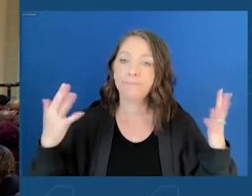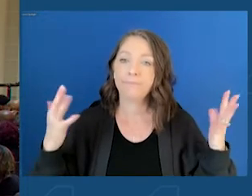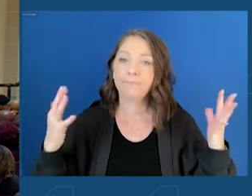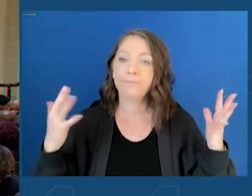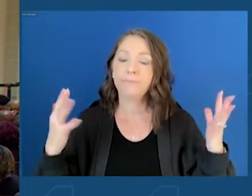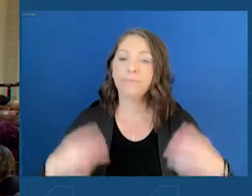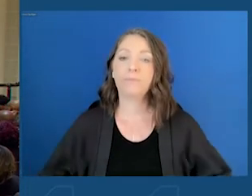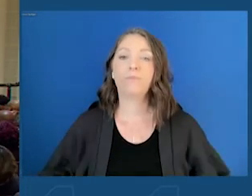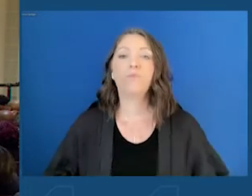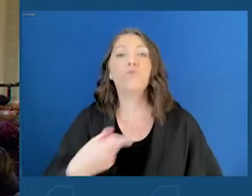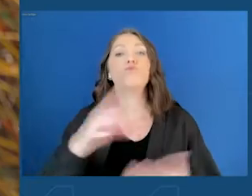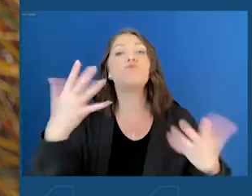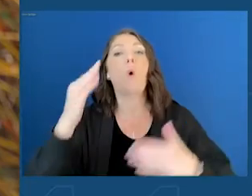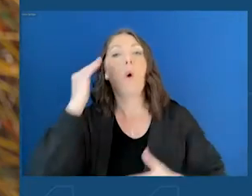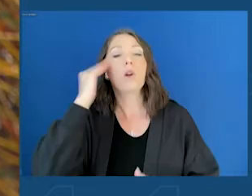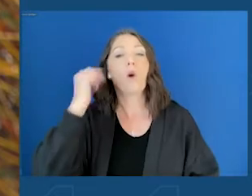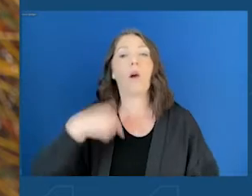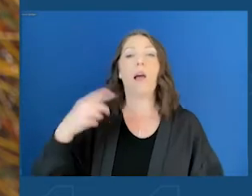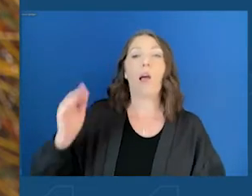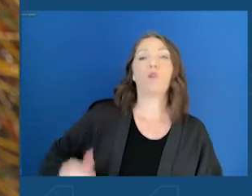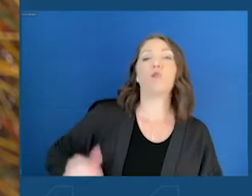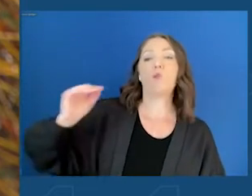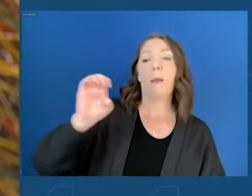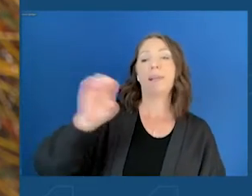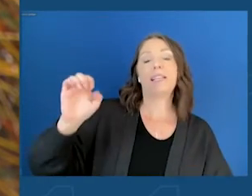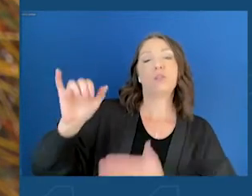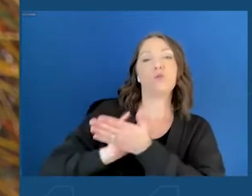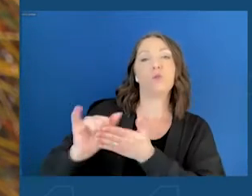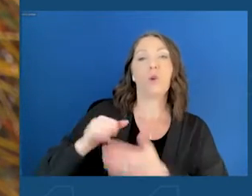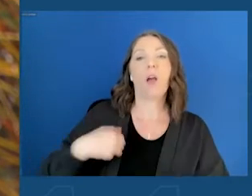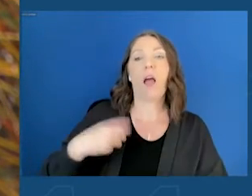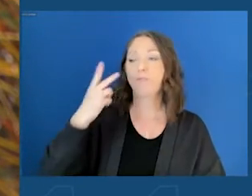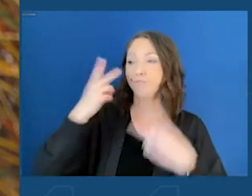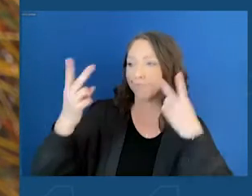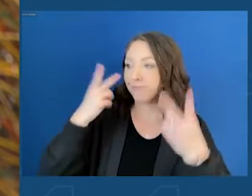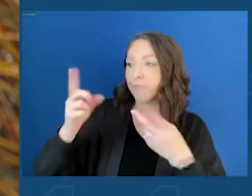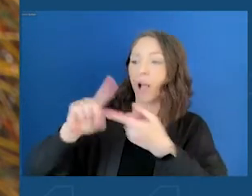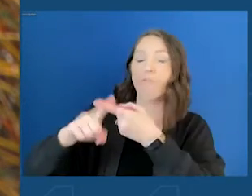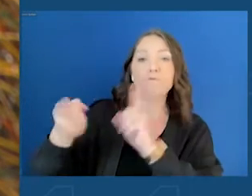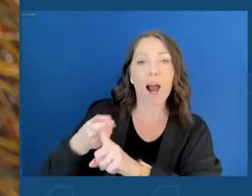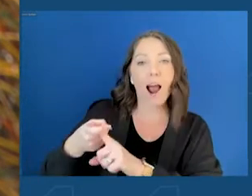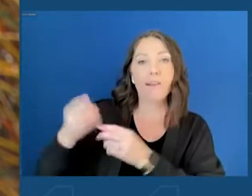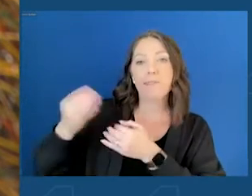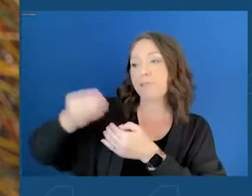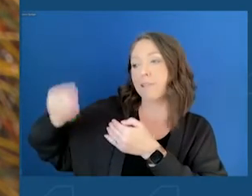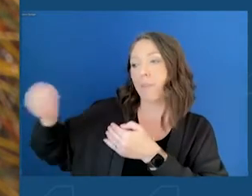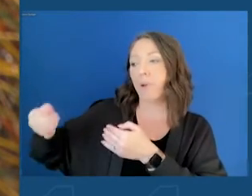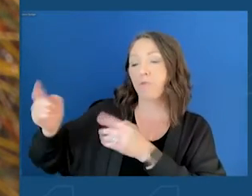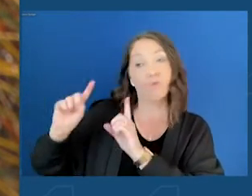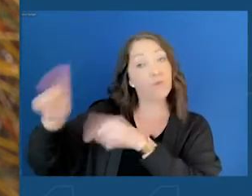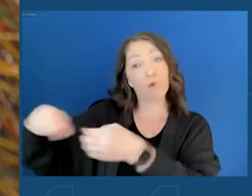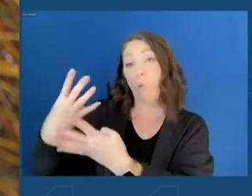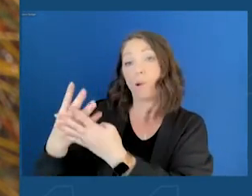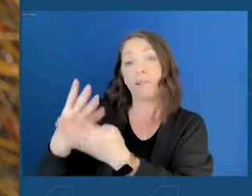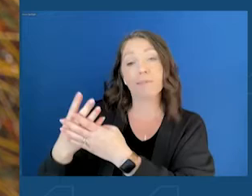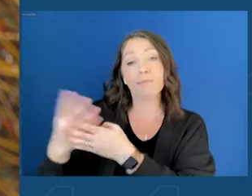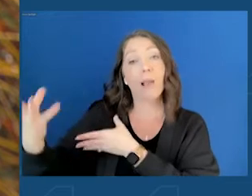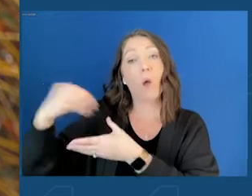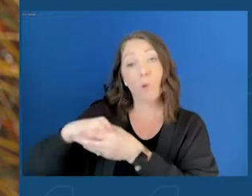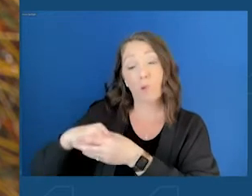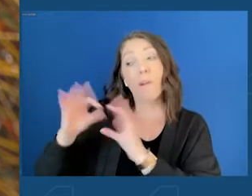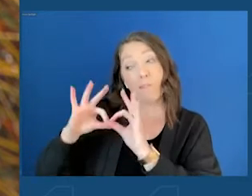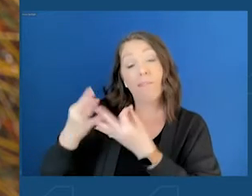As you know, I grew up in East New York. I've seen friends and neighbors make mistakes and go to prison, including some family